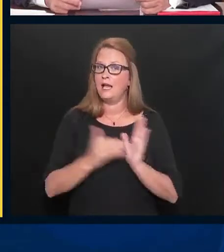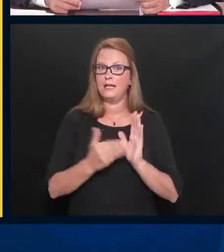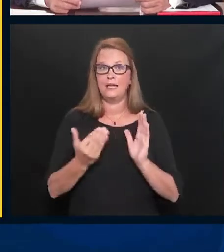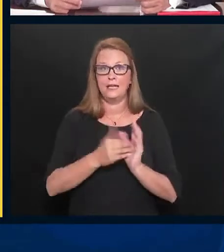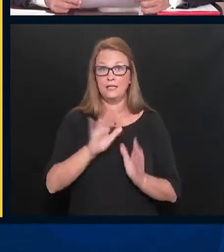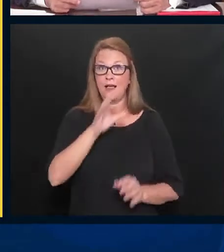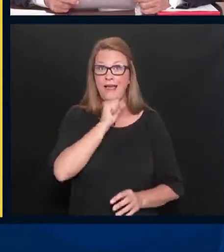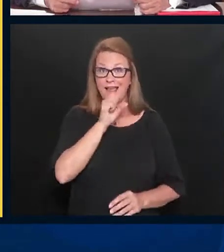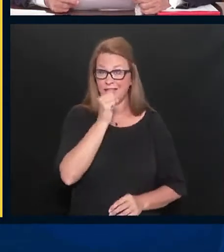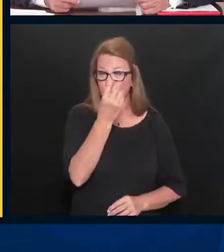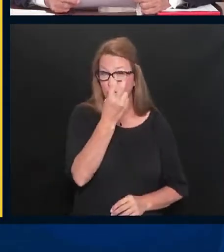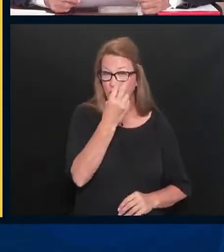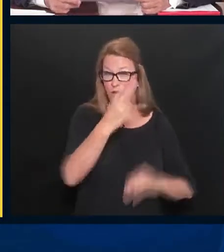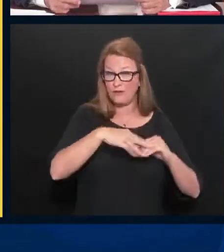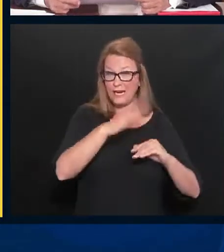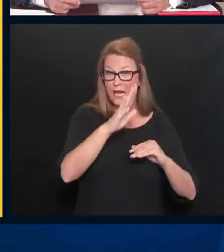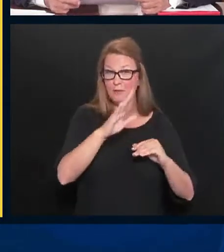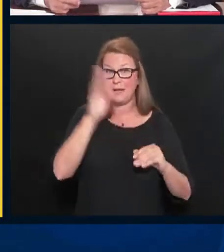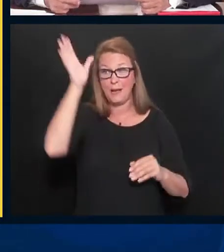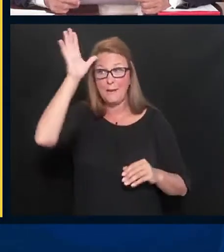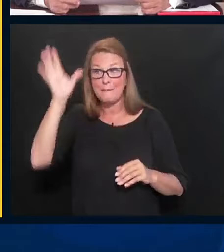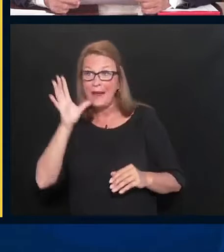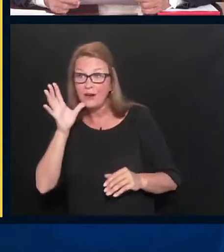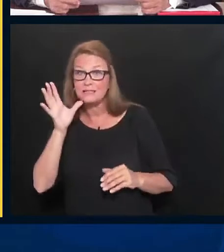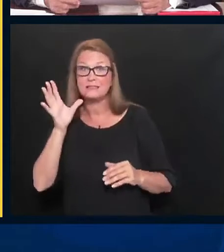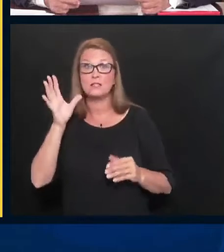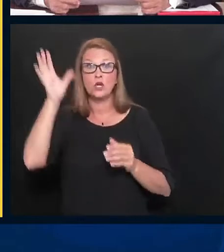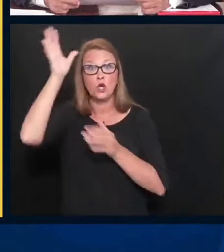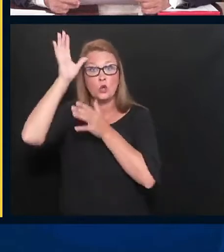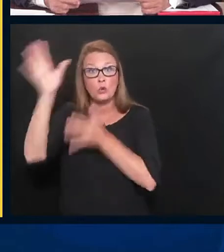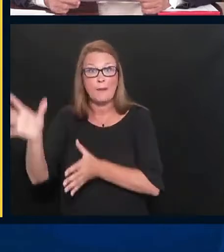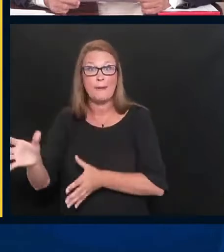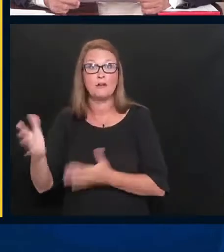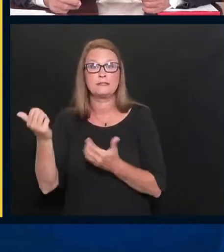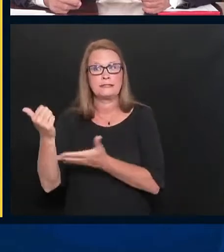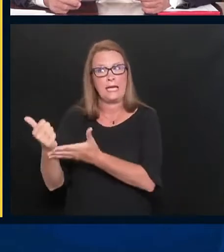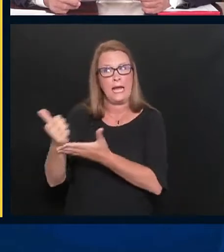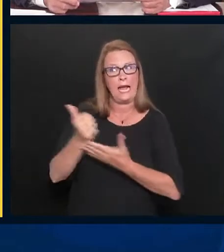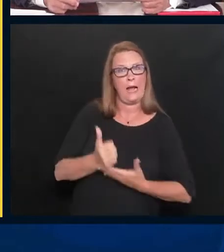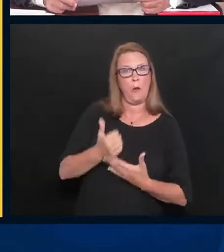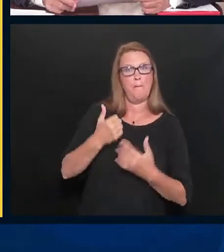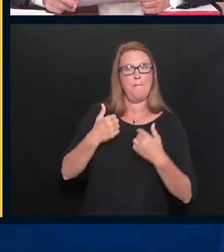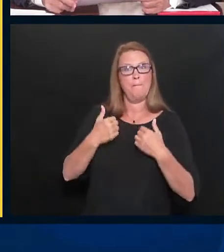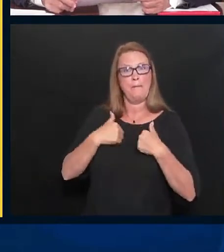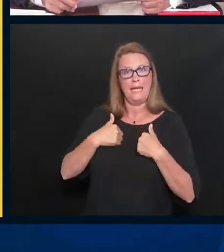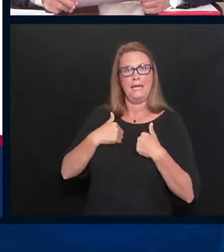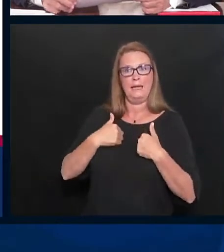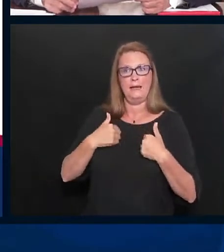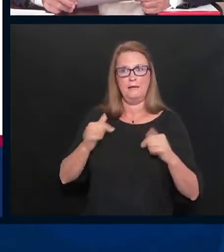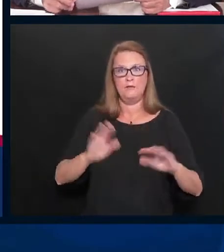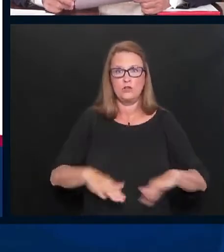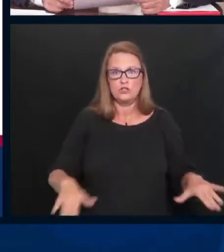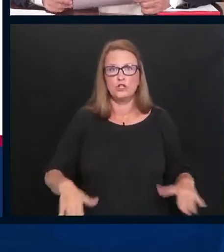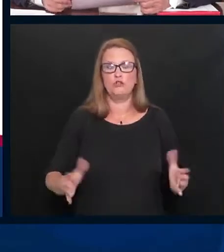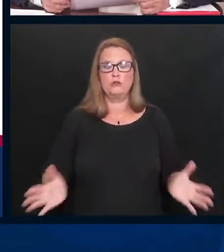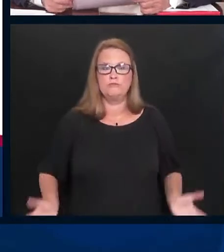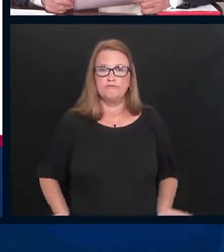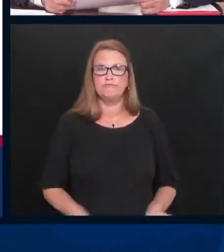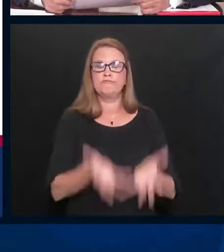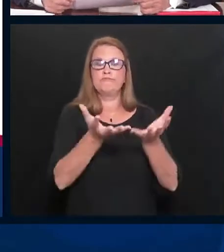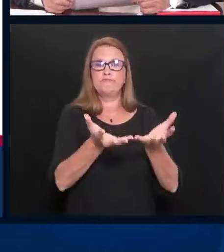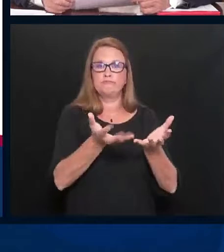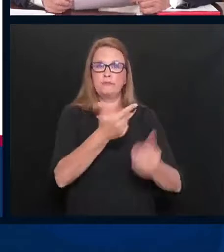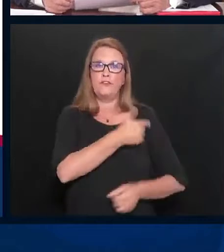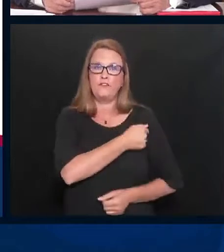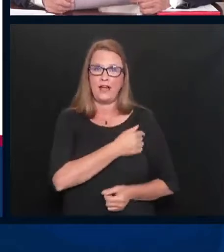and above. I need our parents, I need grandparents and everything to help me get people across the finish line. Our kids really